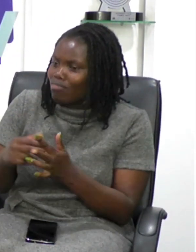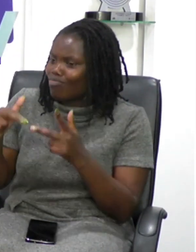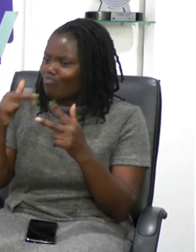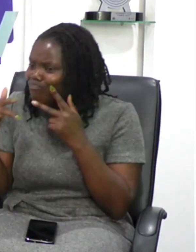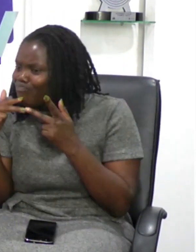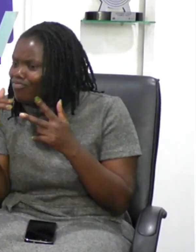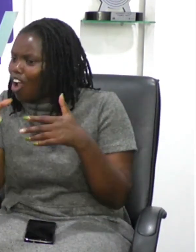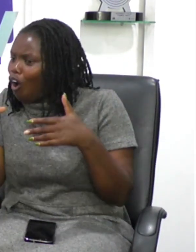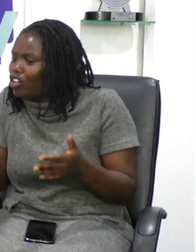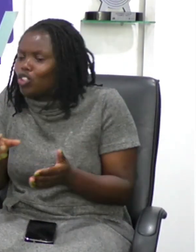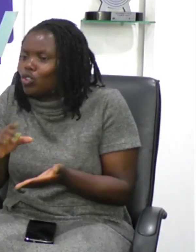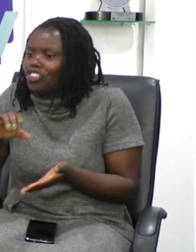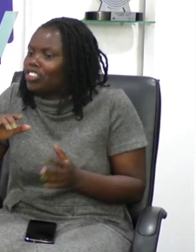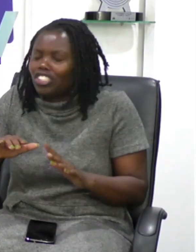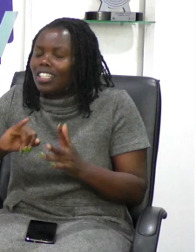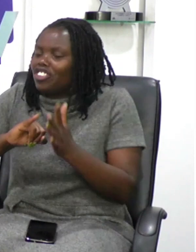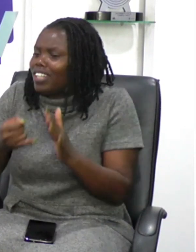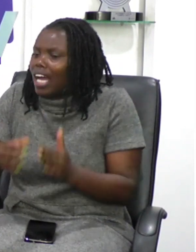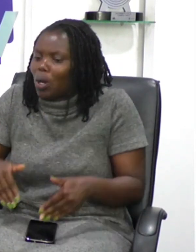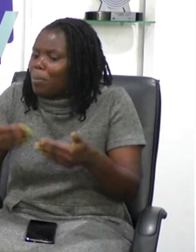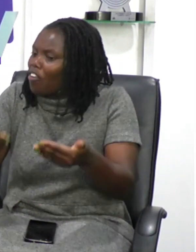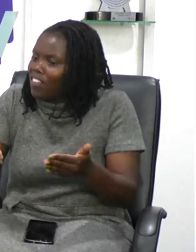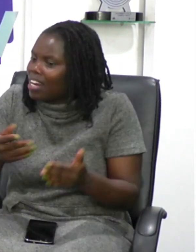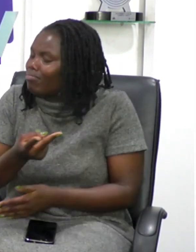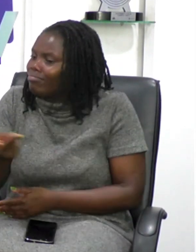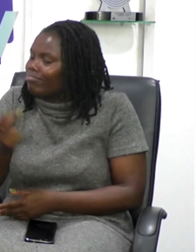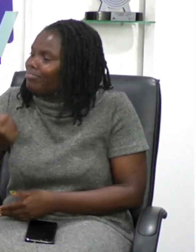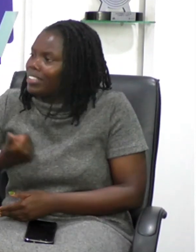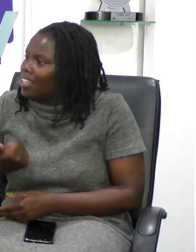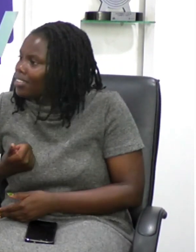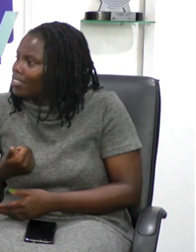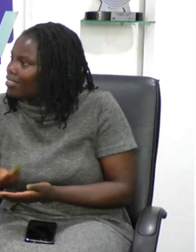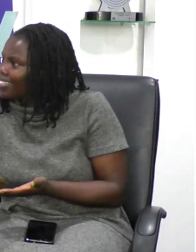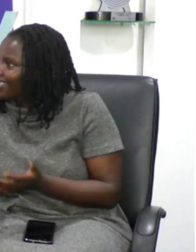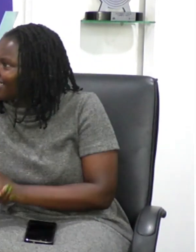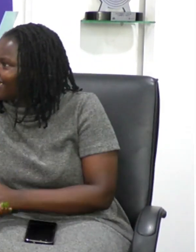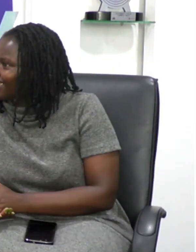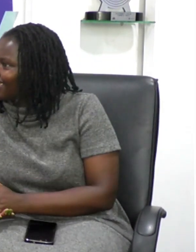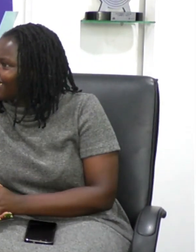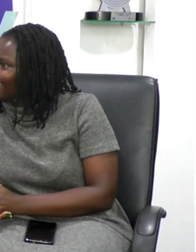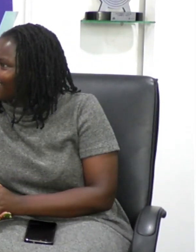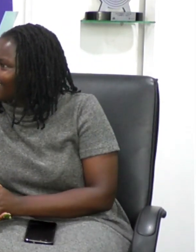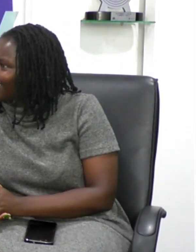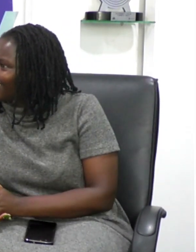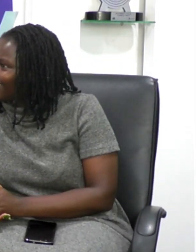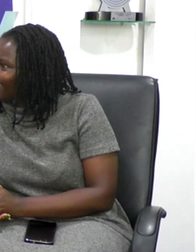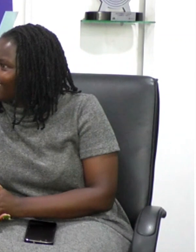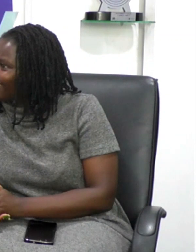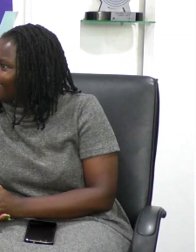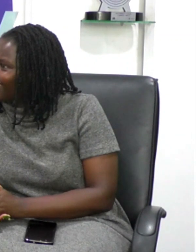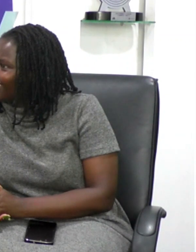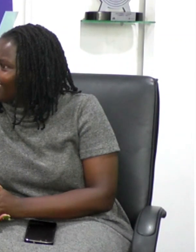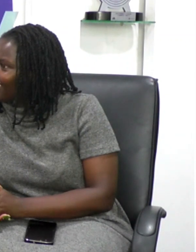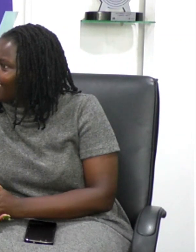which way were you really spending all your pocket money for just 1 day? Was it going to the hotels or just providing for